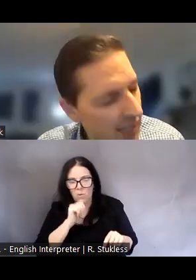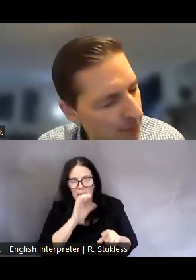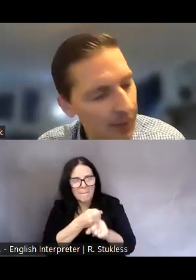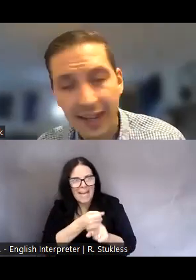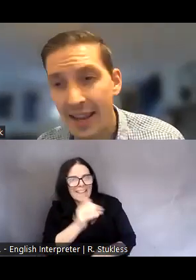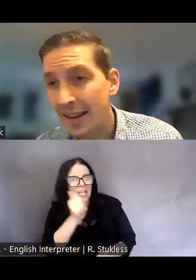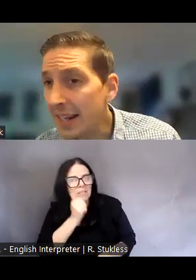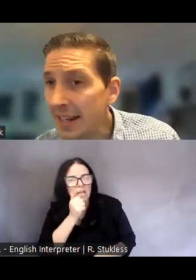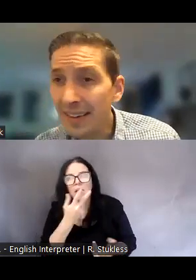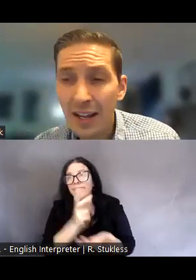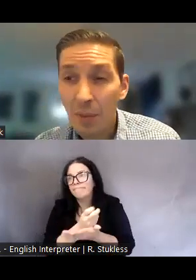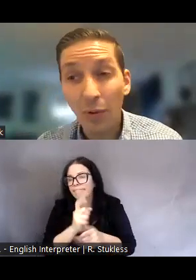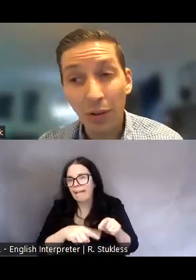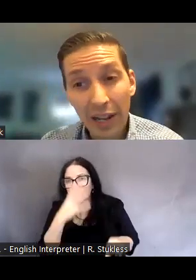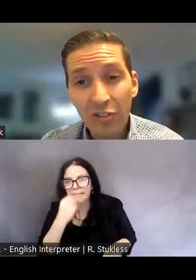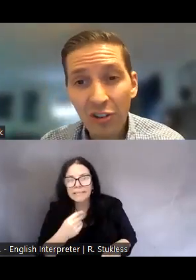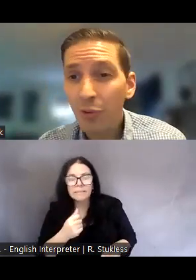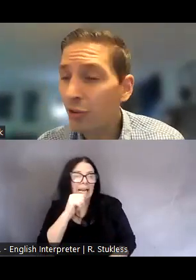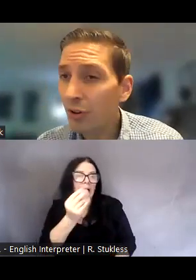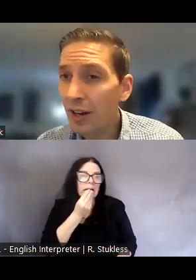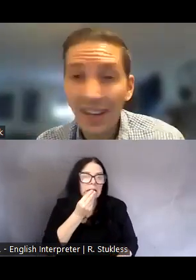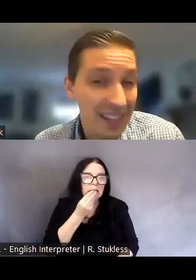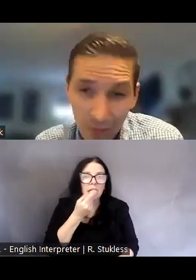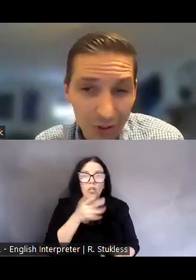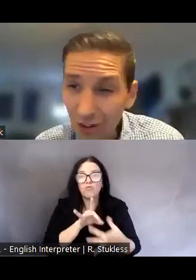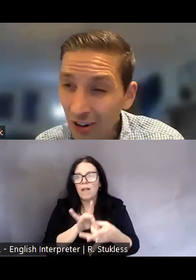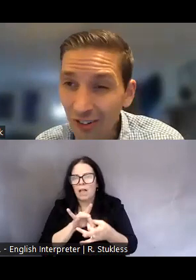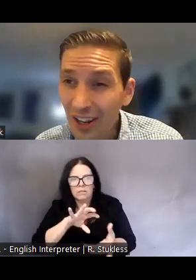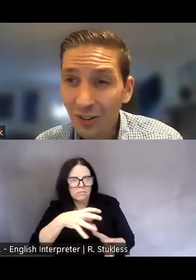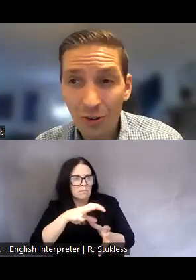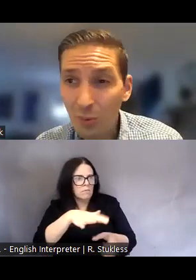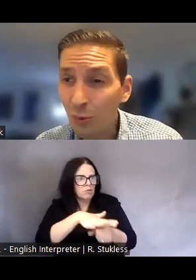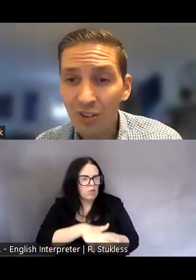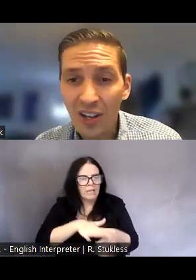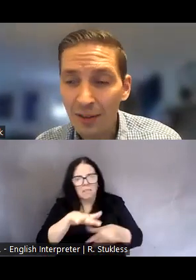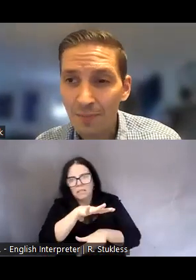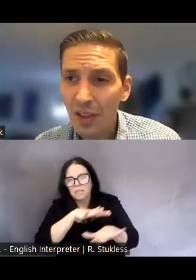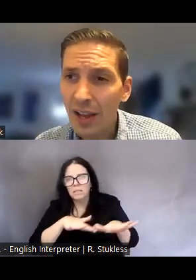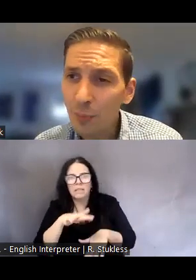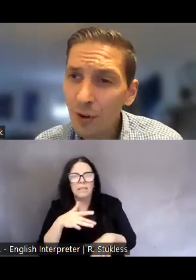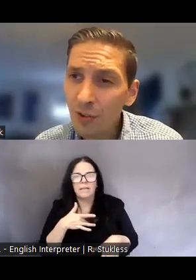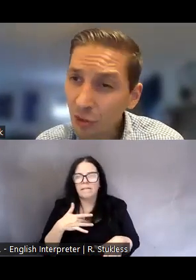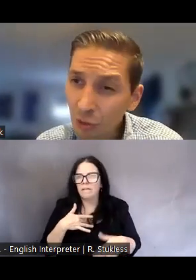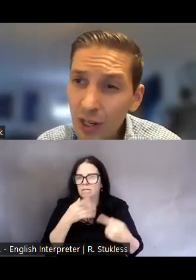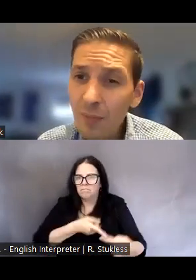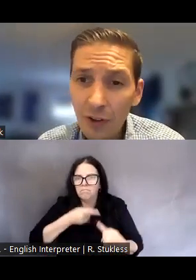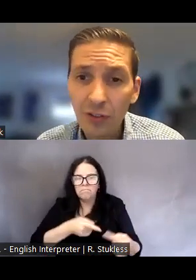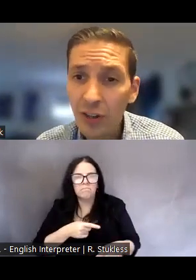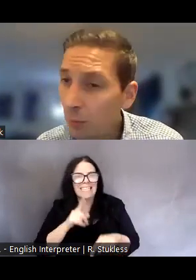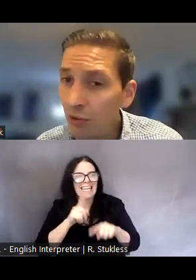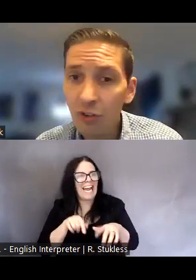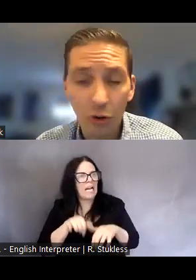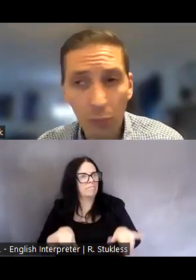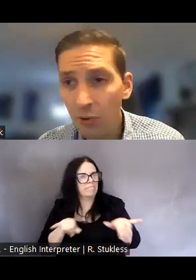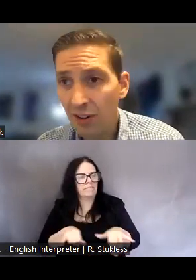can't sleep, I can't eat, my relationships are strained, I can't return to a normal routine. I experience extreme feelings